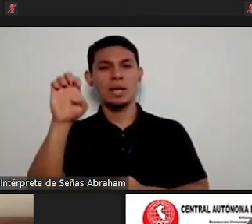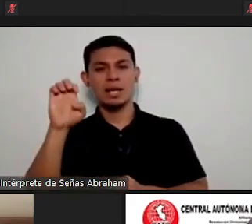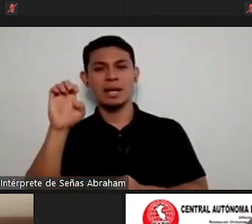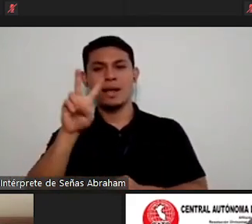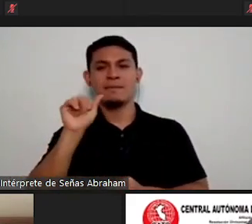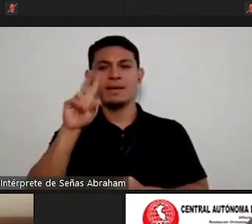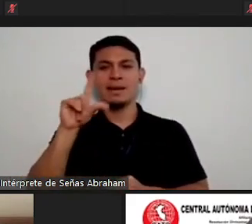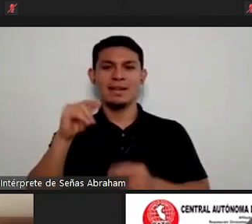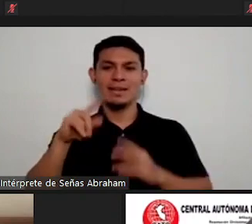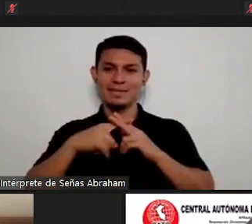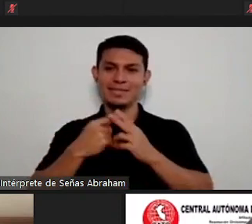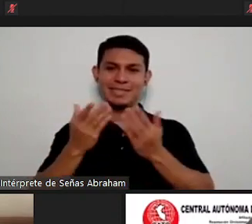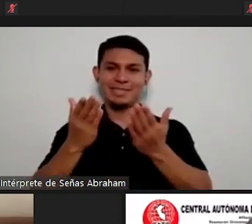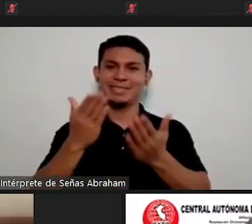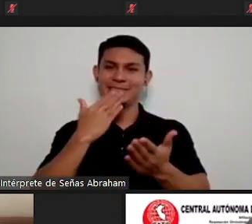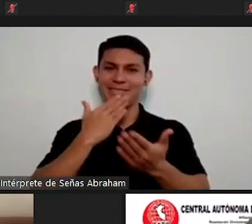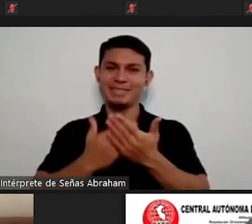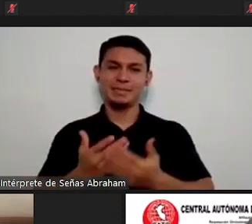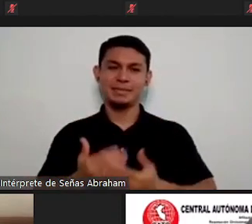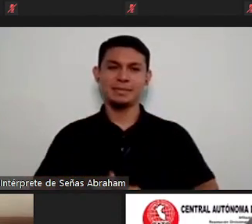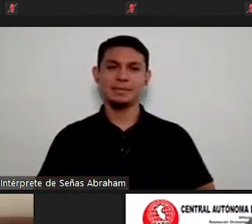very much and welcome